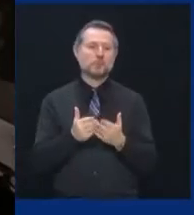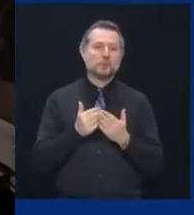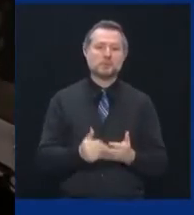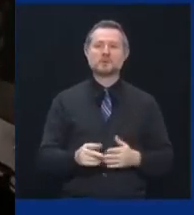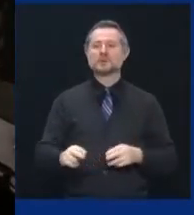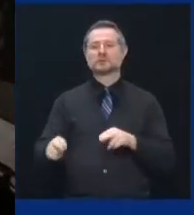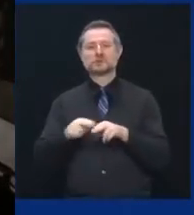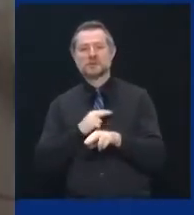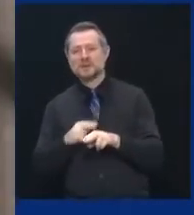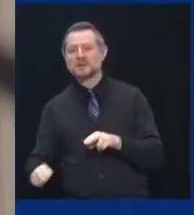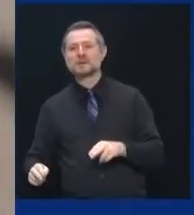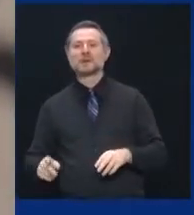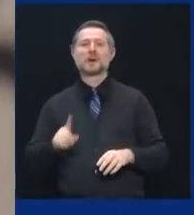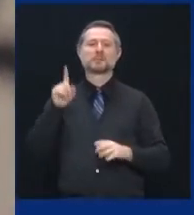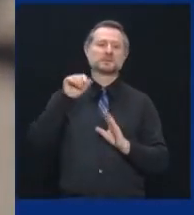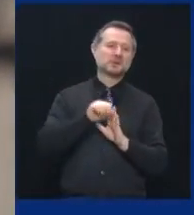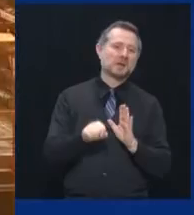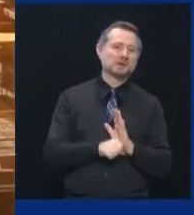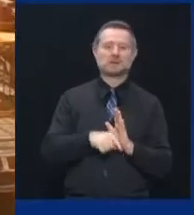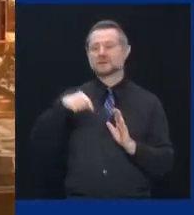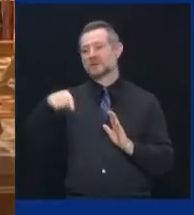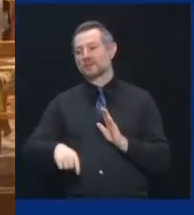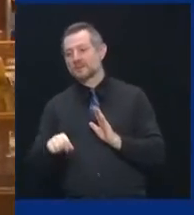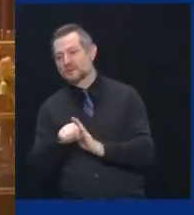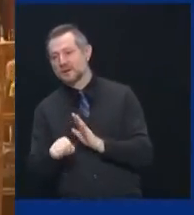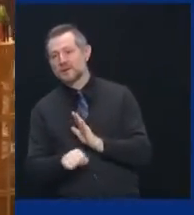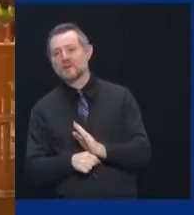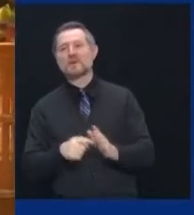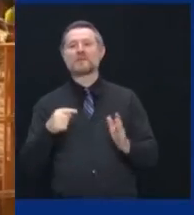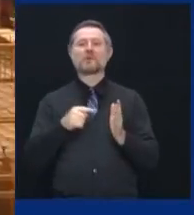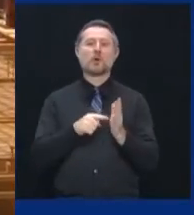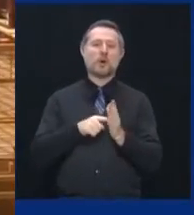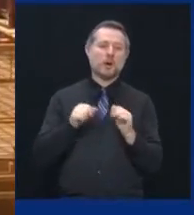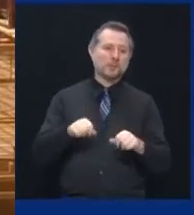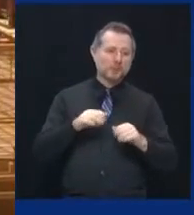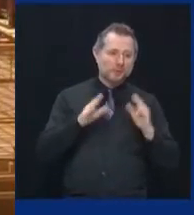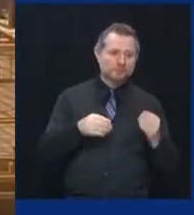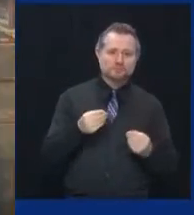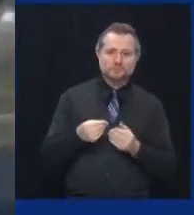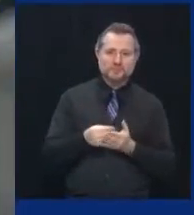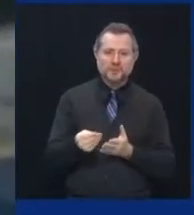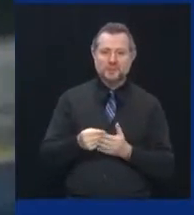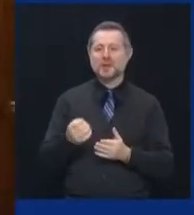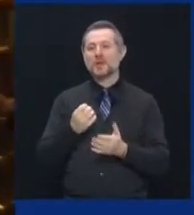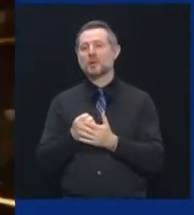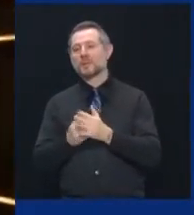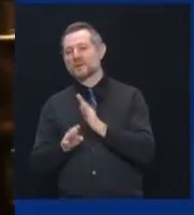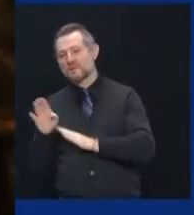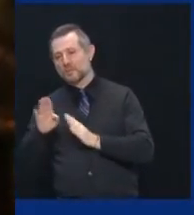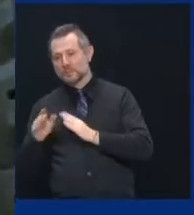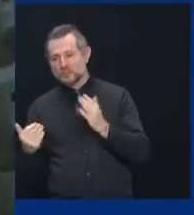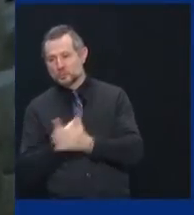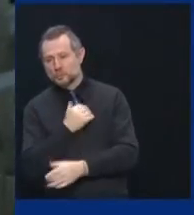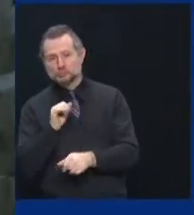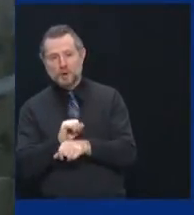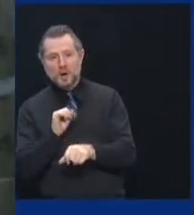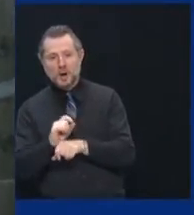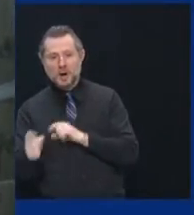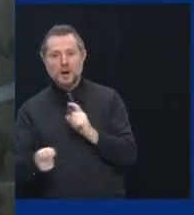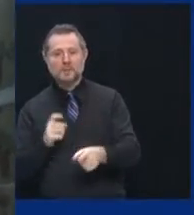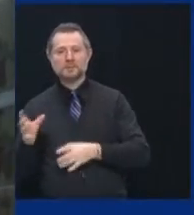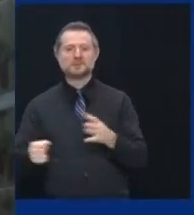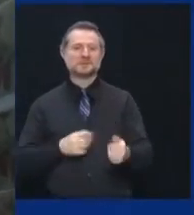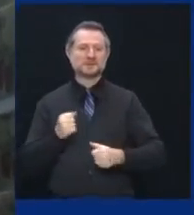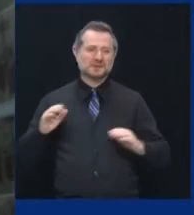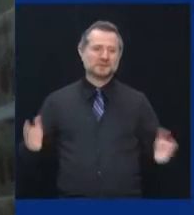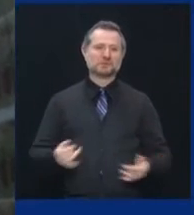and downstate, more affordable housing, and more economic development to create jobs, jobs, and more jobs.